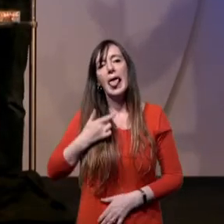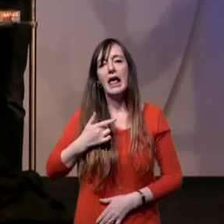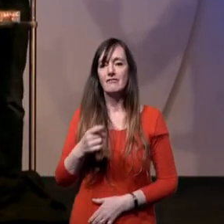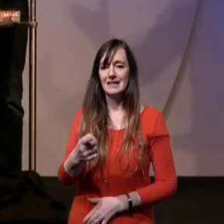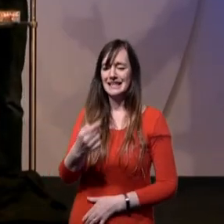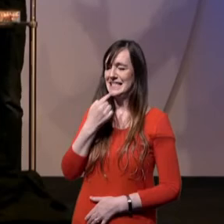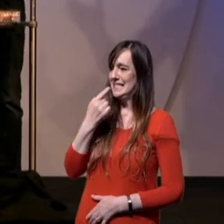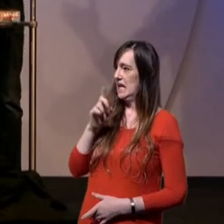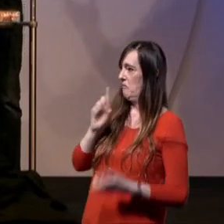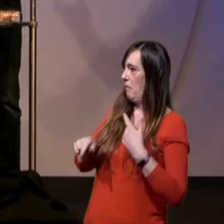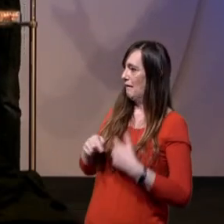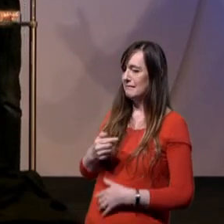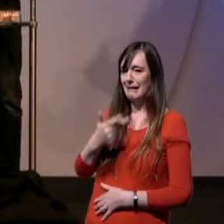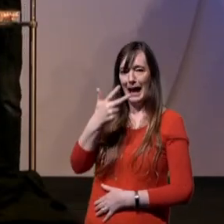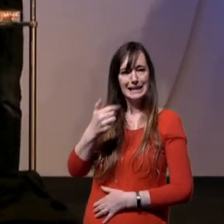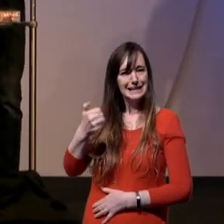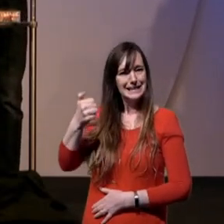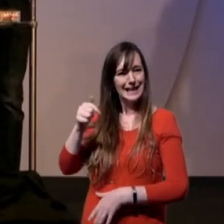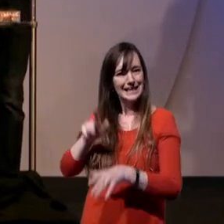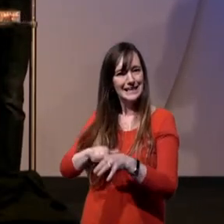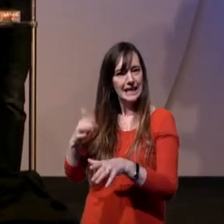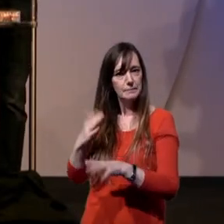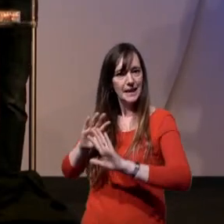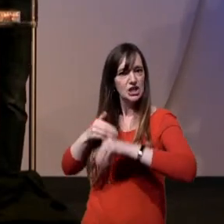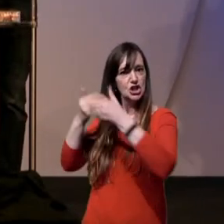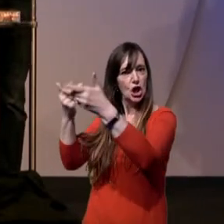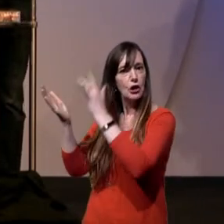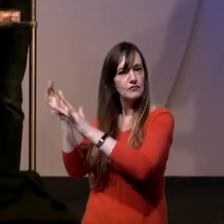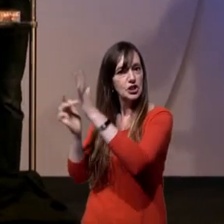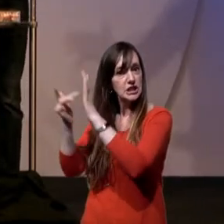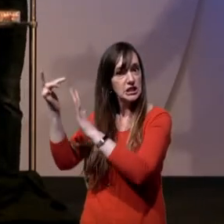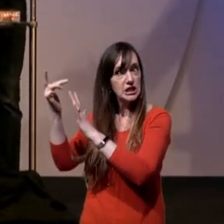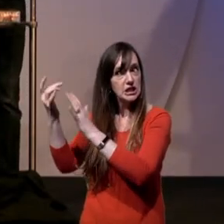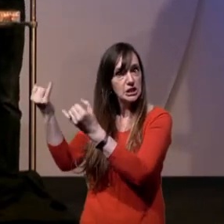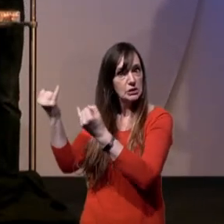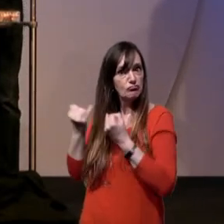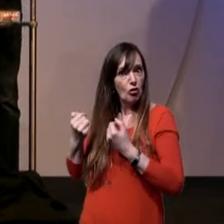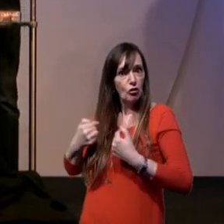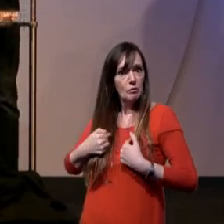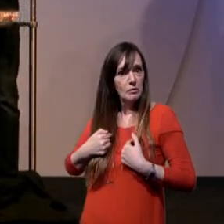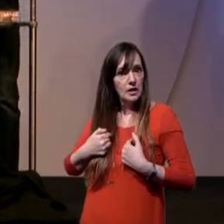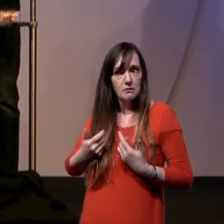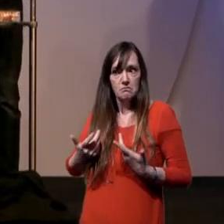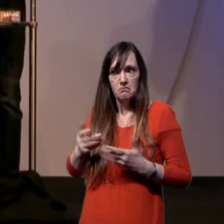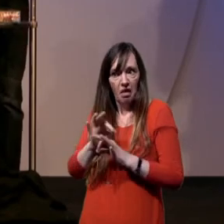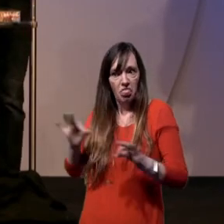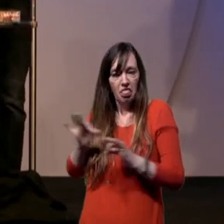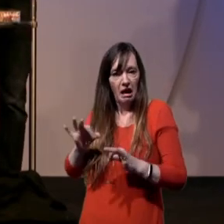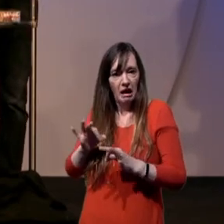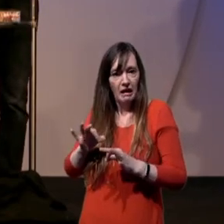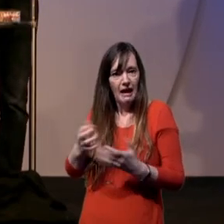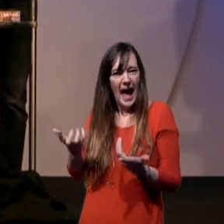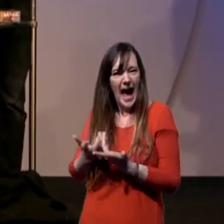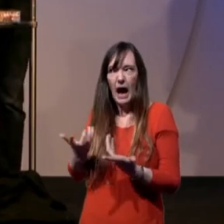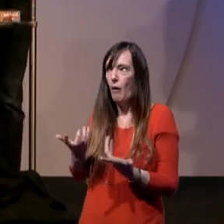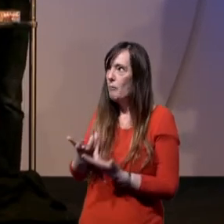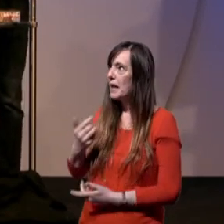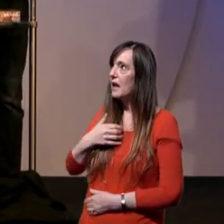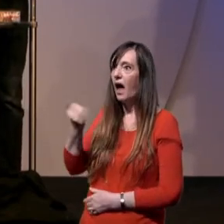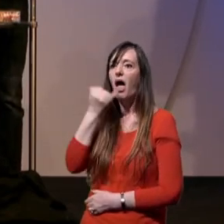86 years I've served him, Jesus, and he has done me no wrong. How can I blaspheme him? These